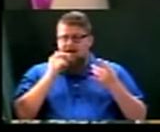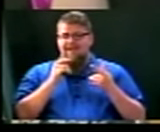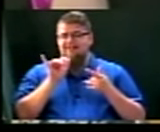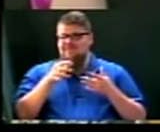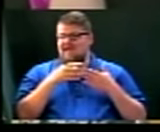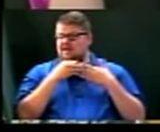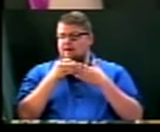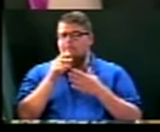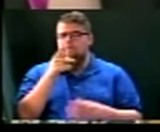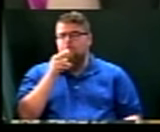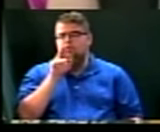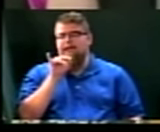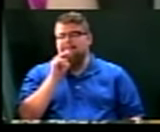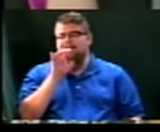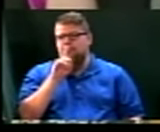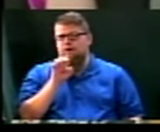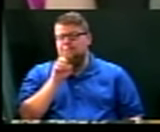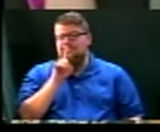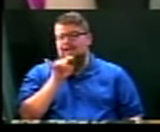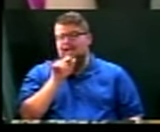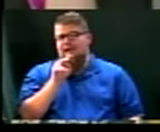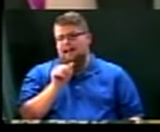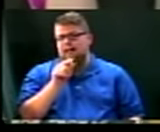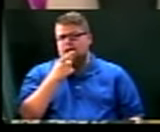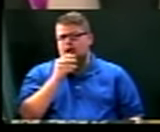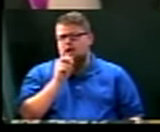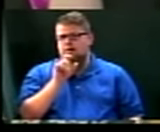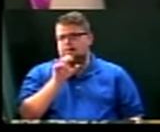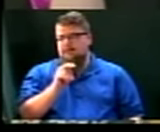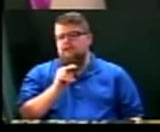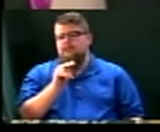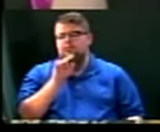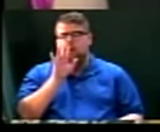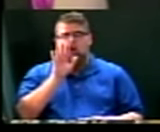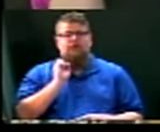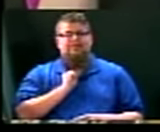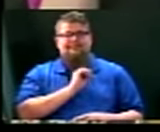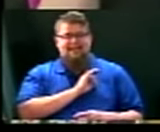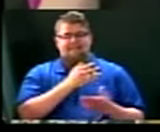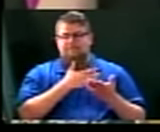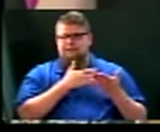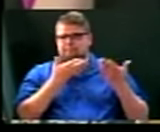Gossett. Please join me in congratulating Diana and her staff and Mr. Dorman.